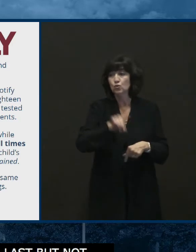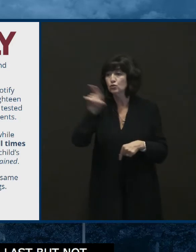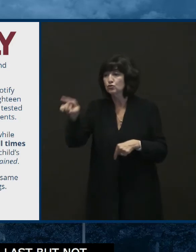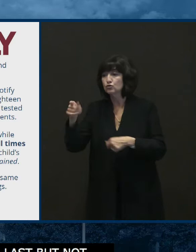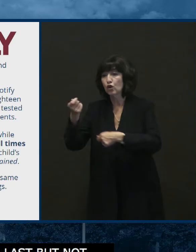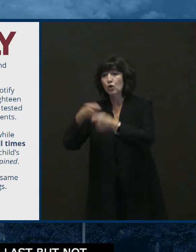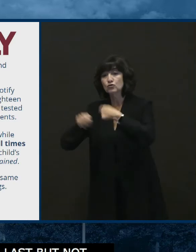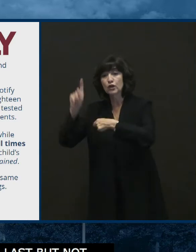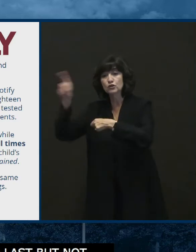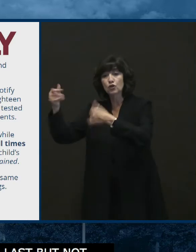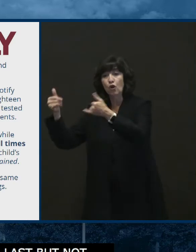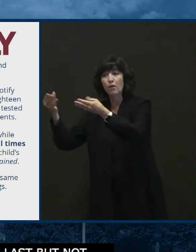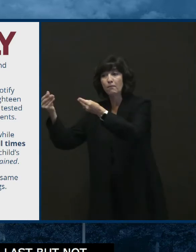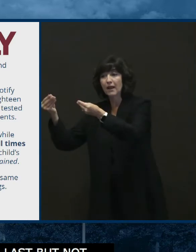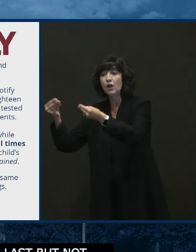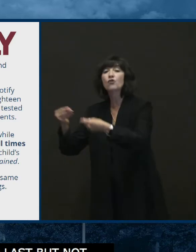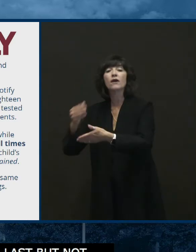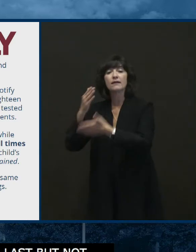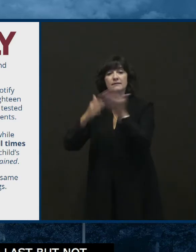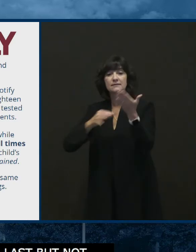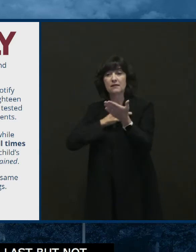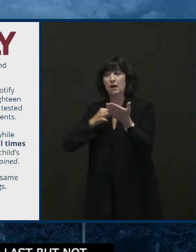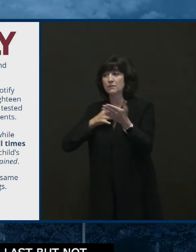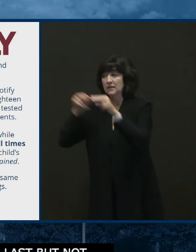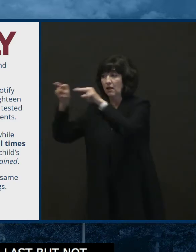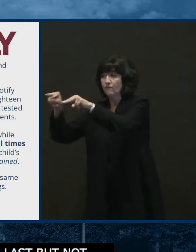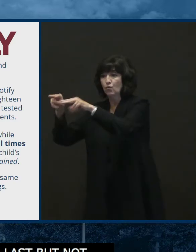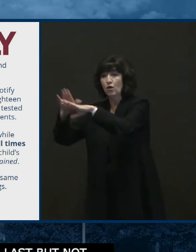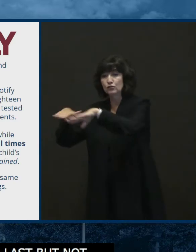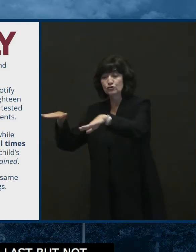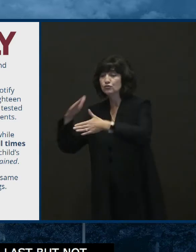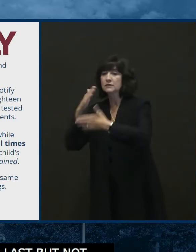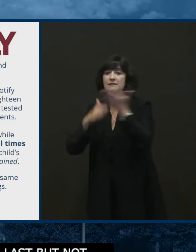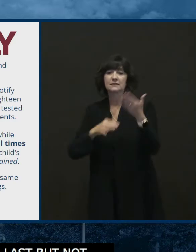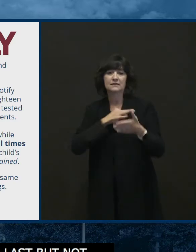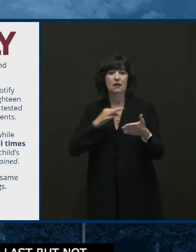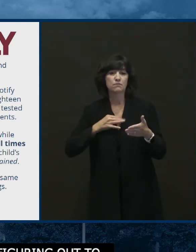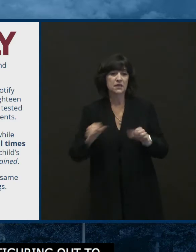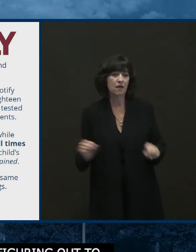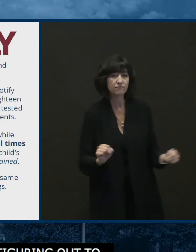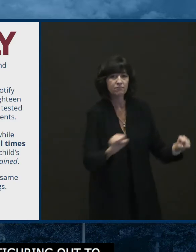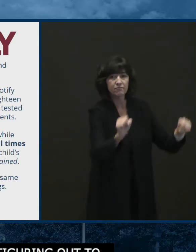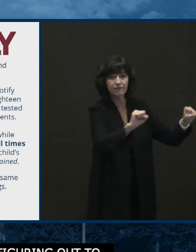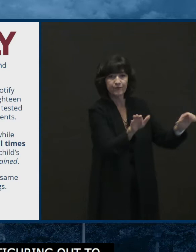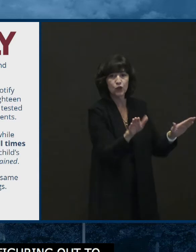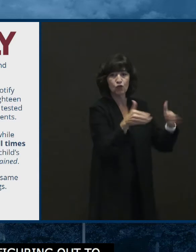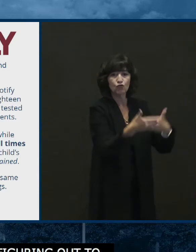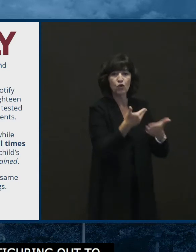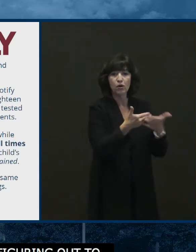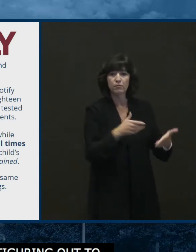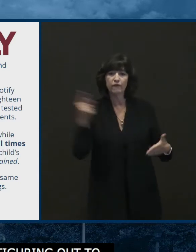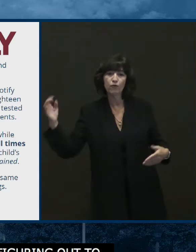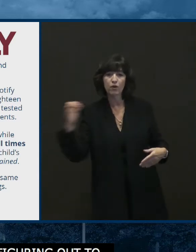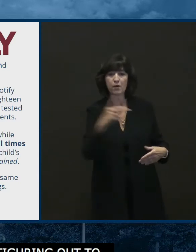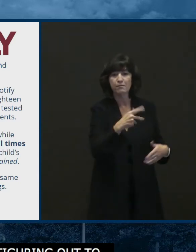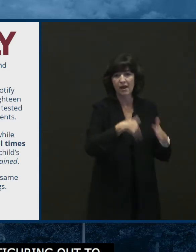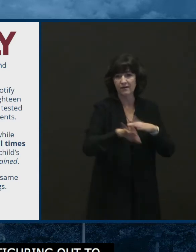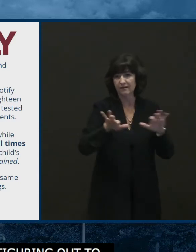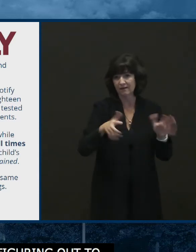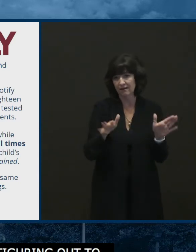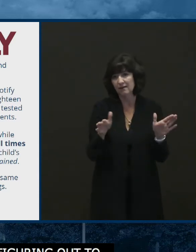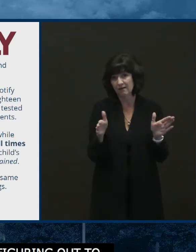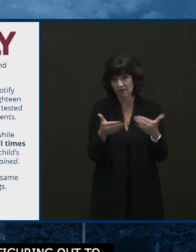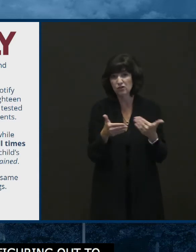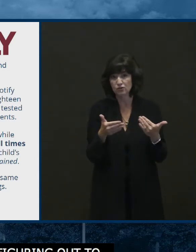on playgrounds or in another space, another learning space for some reason. So we are really working hard to make sure